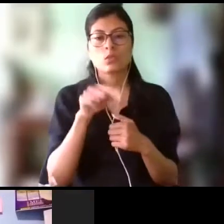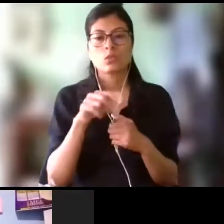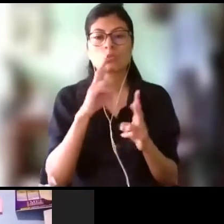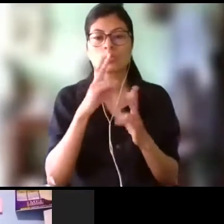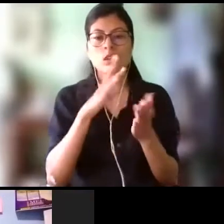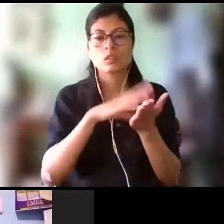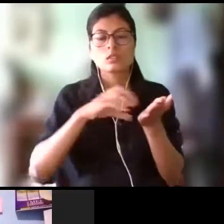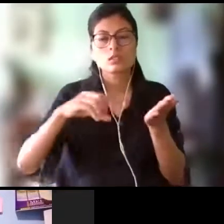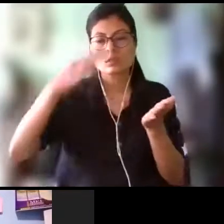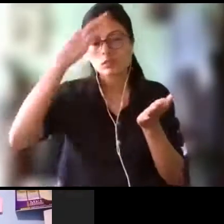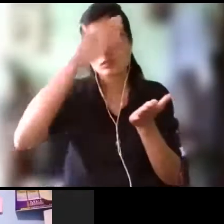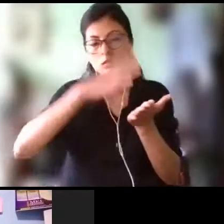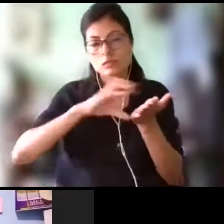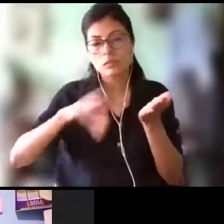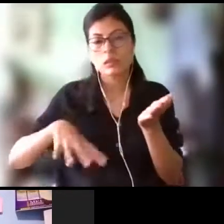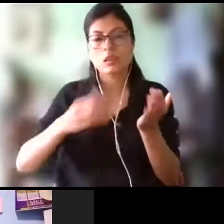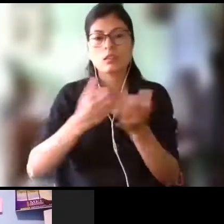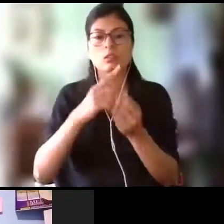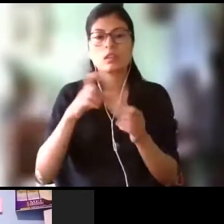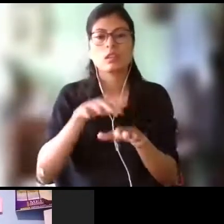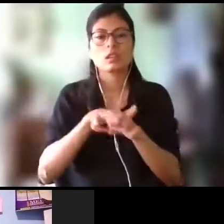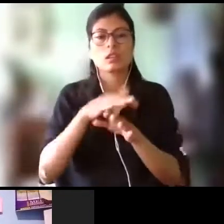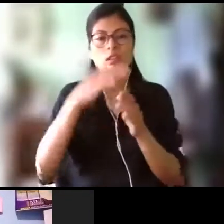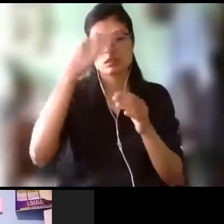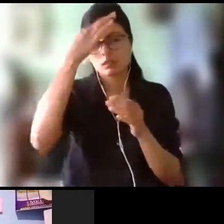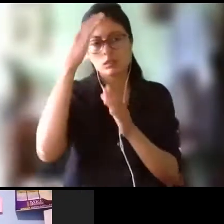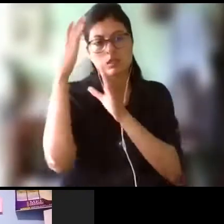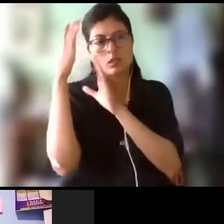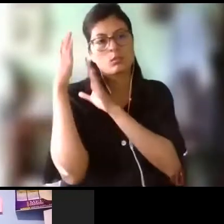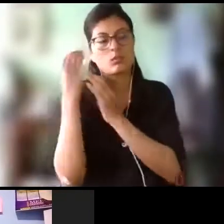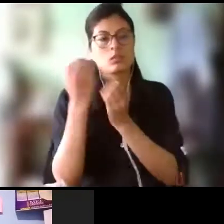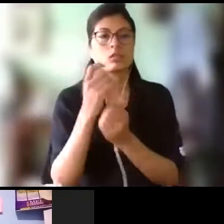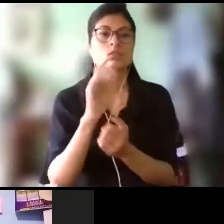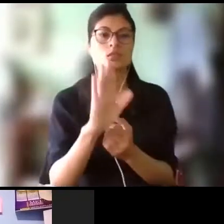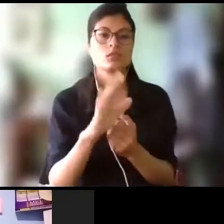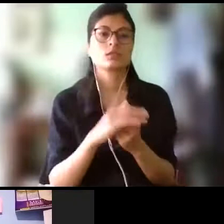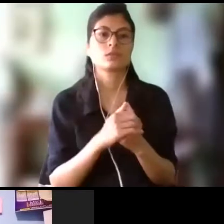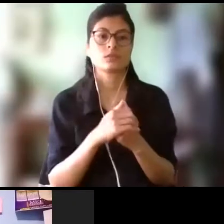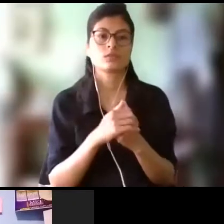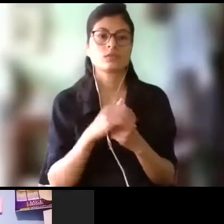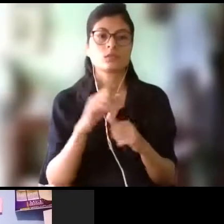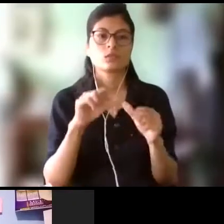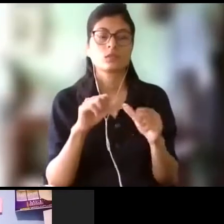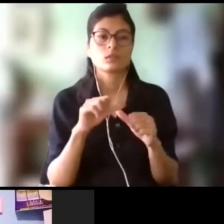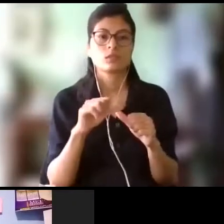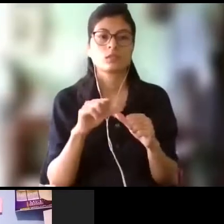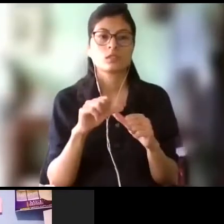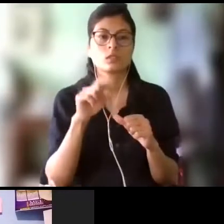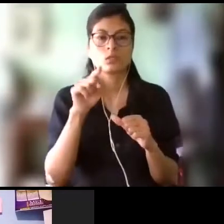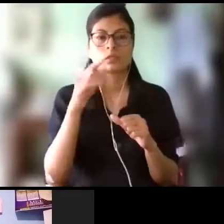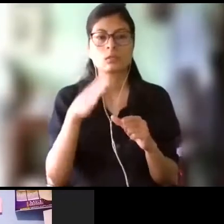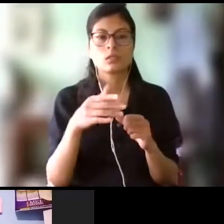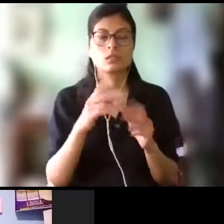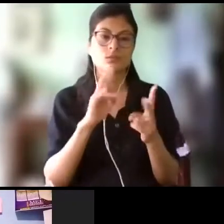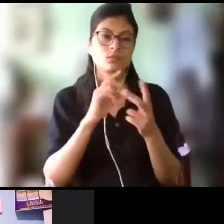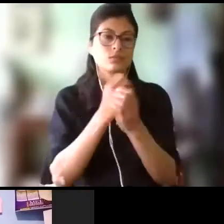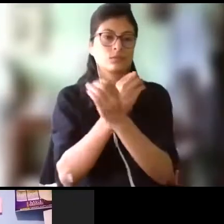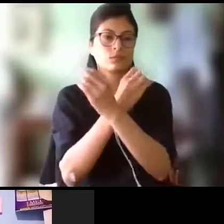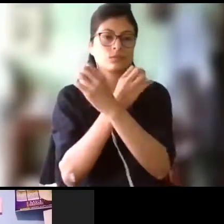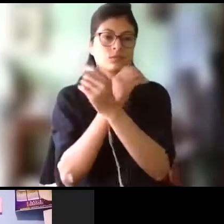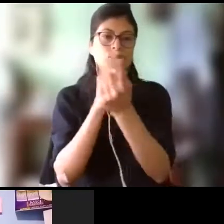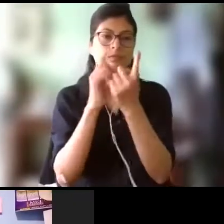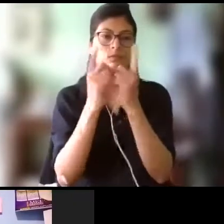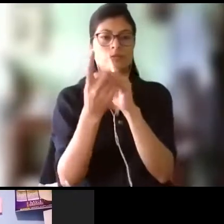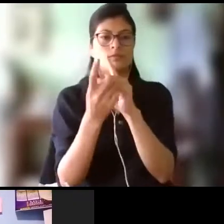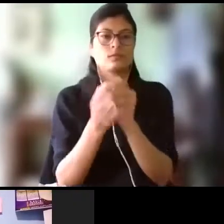Thank you so much for sharing that. And, you know, in particular, when you spoke about the idea of the whole peer-to-peer and, you know, pairing the women who are a little bit more timid